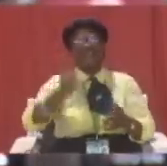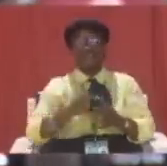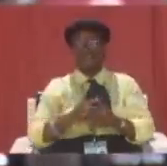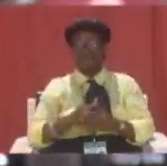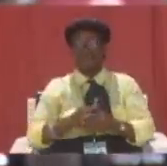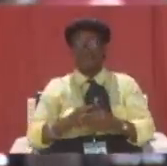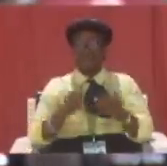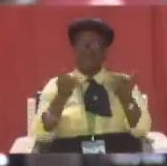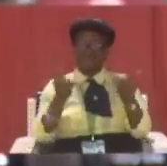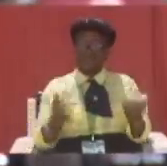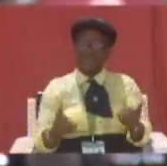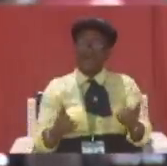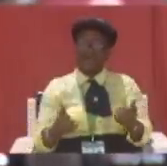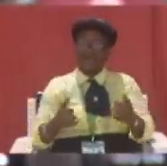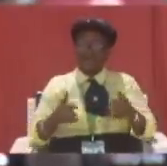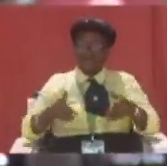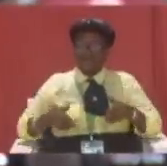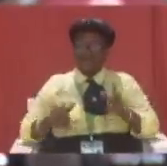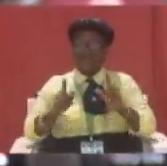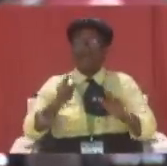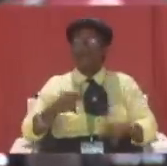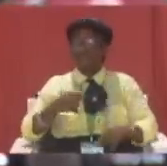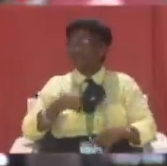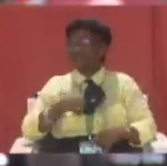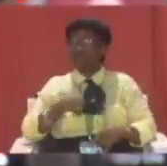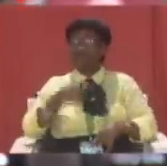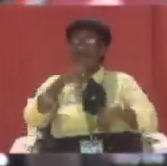Now, let me go to wonder.